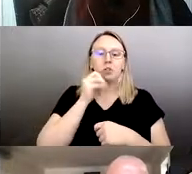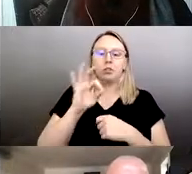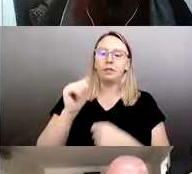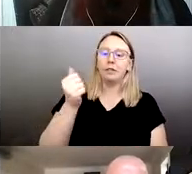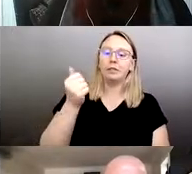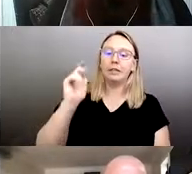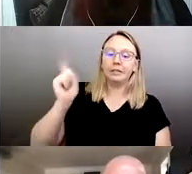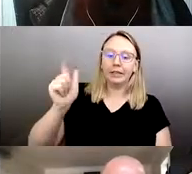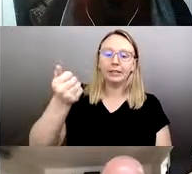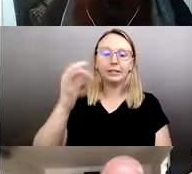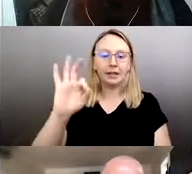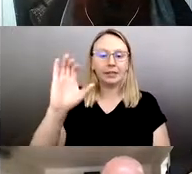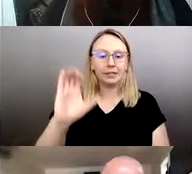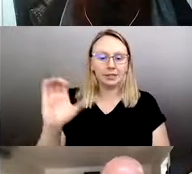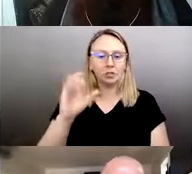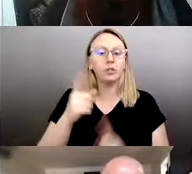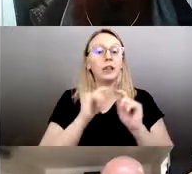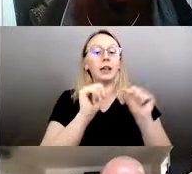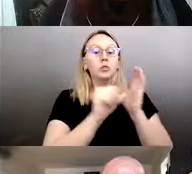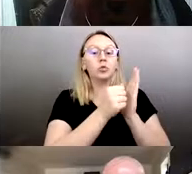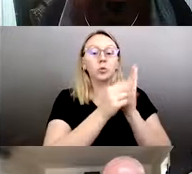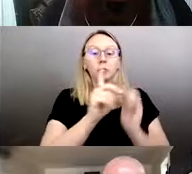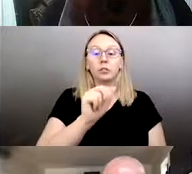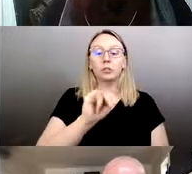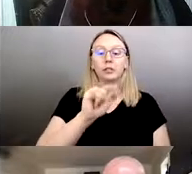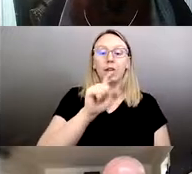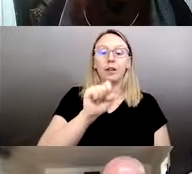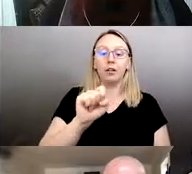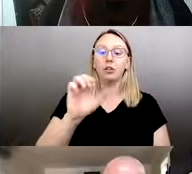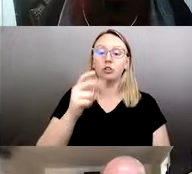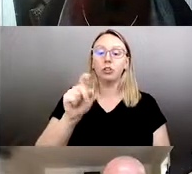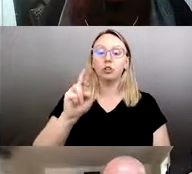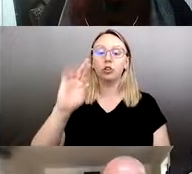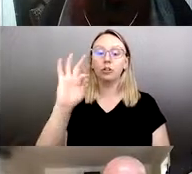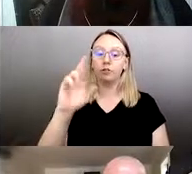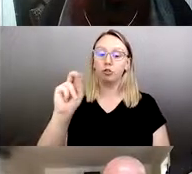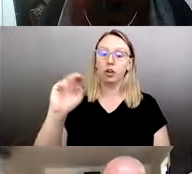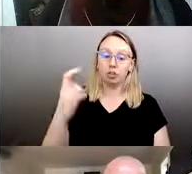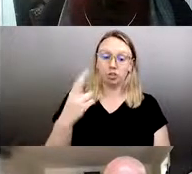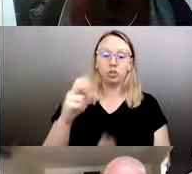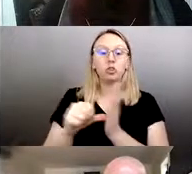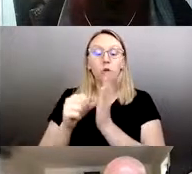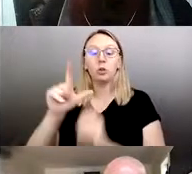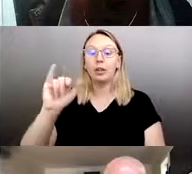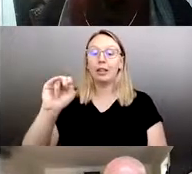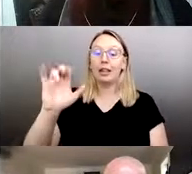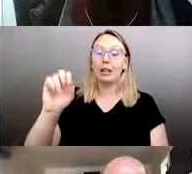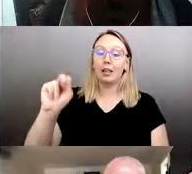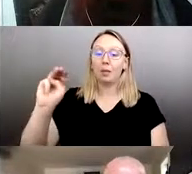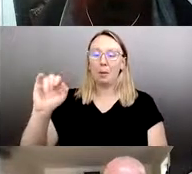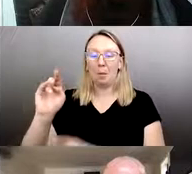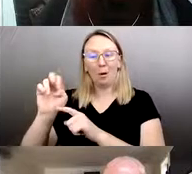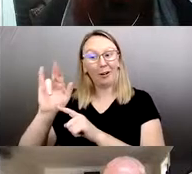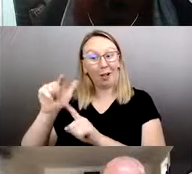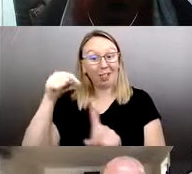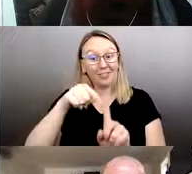as sculptor Daniel Chester French, sculptor of the Lincoln Memorial, whose brother William Merchant Richardson French